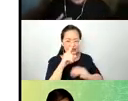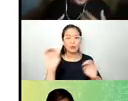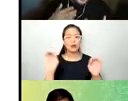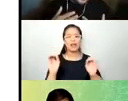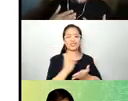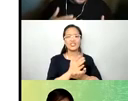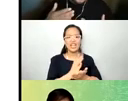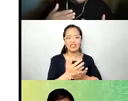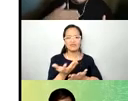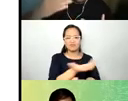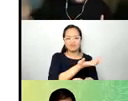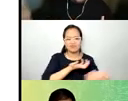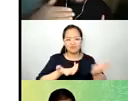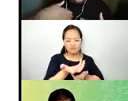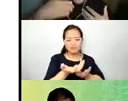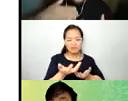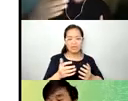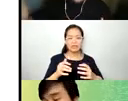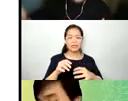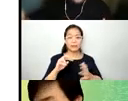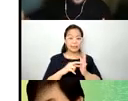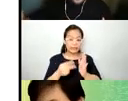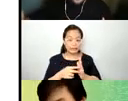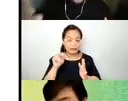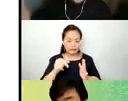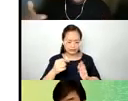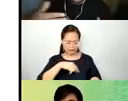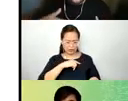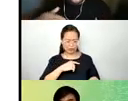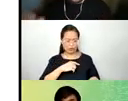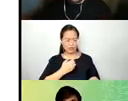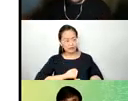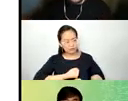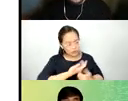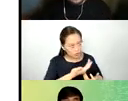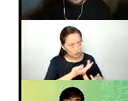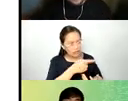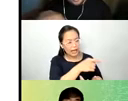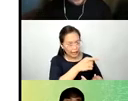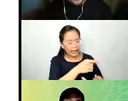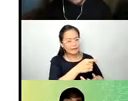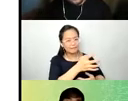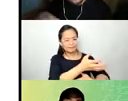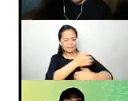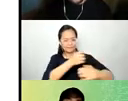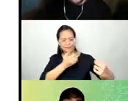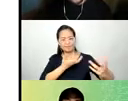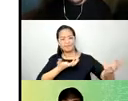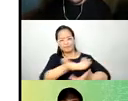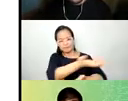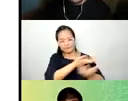by sharing means we give it to them and they take it from us. Happiness only real when